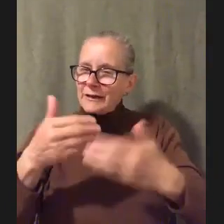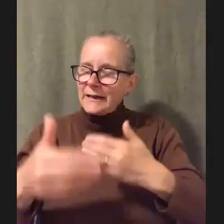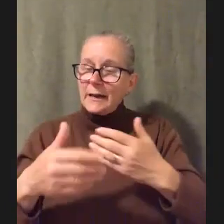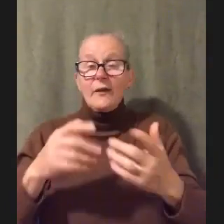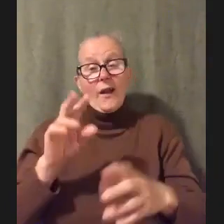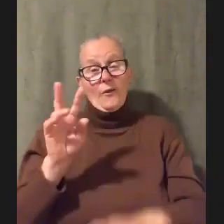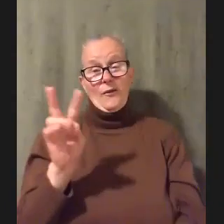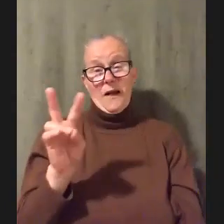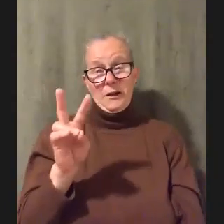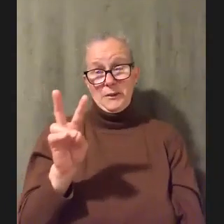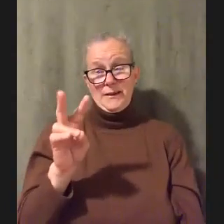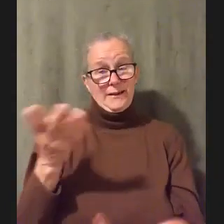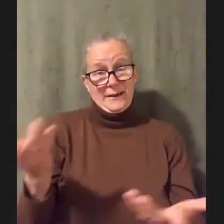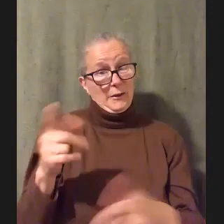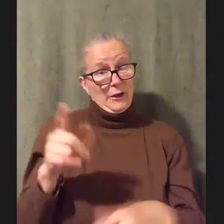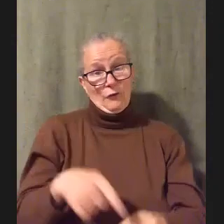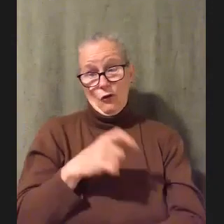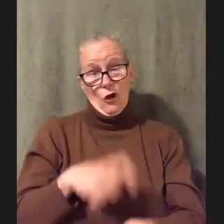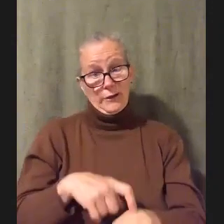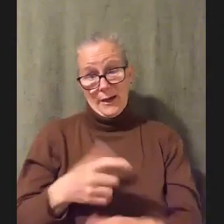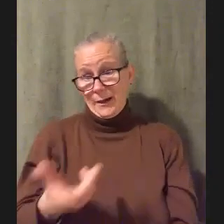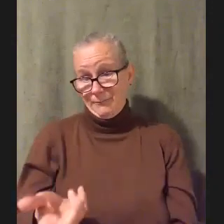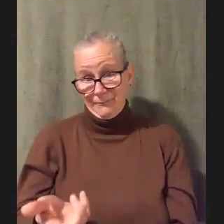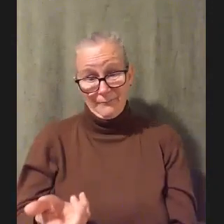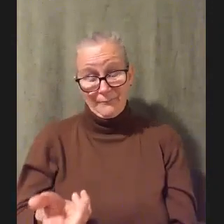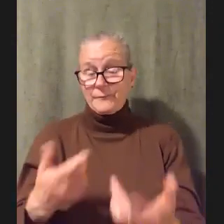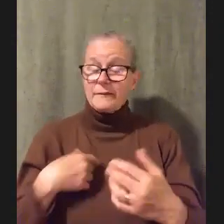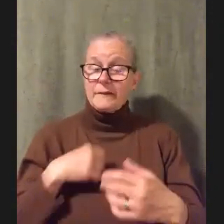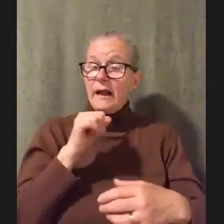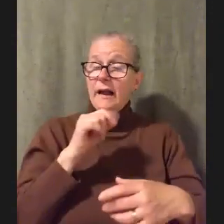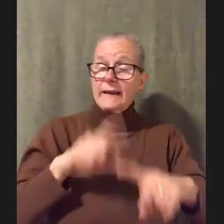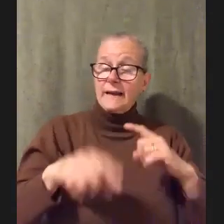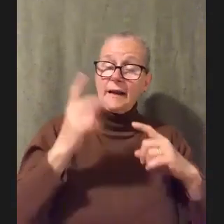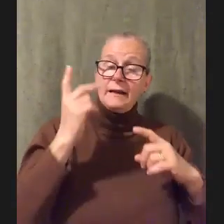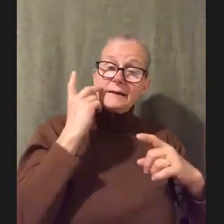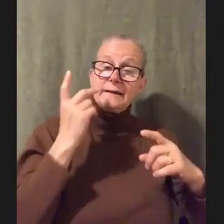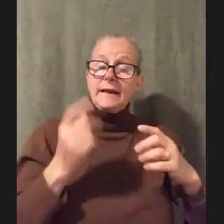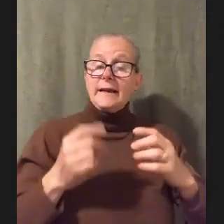time. We can't open up. I do not see crowded,